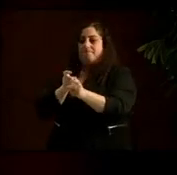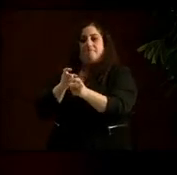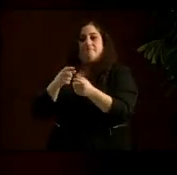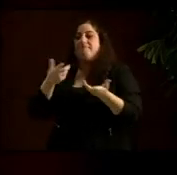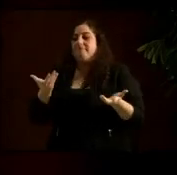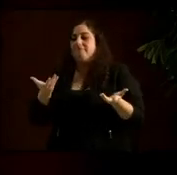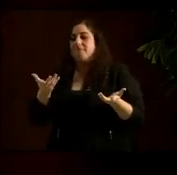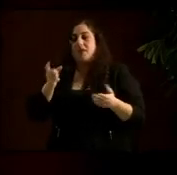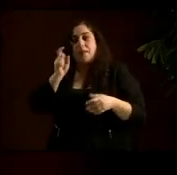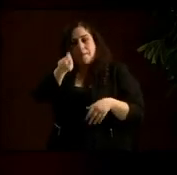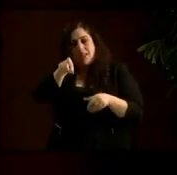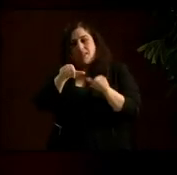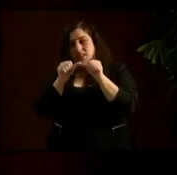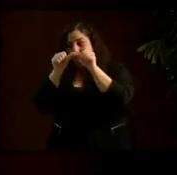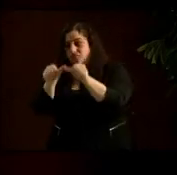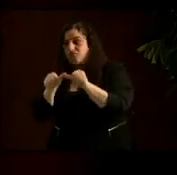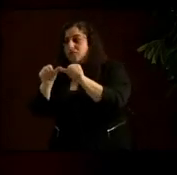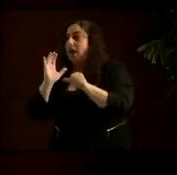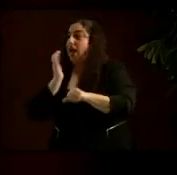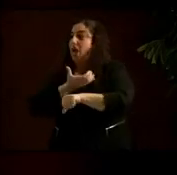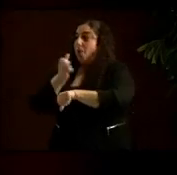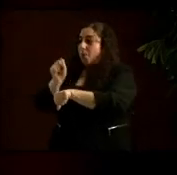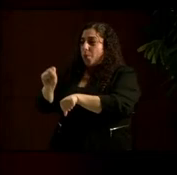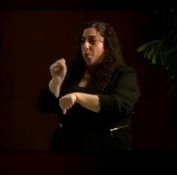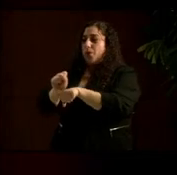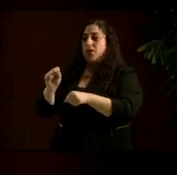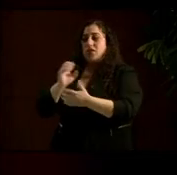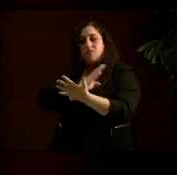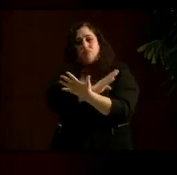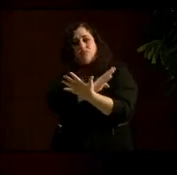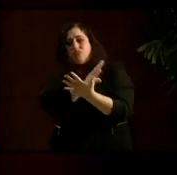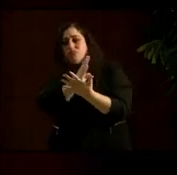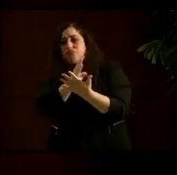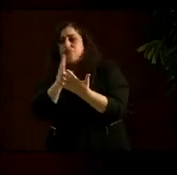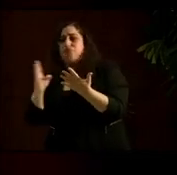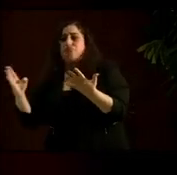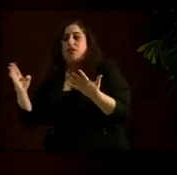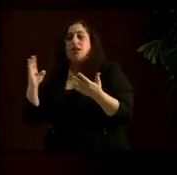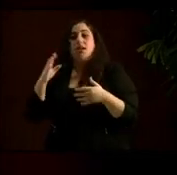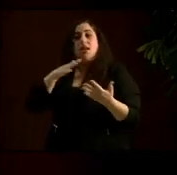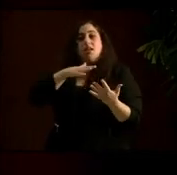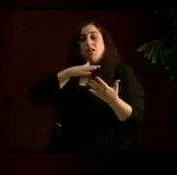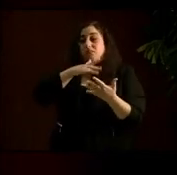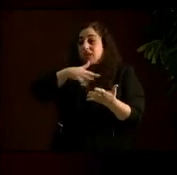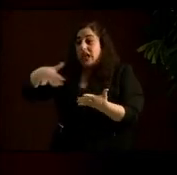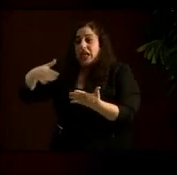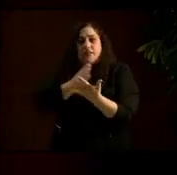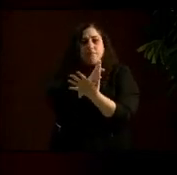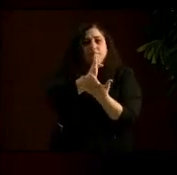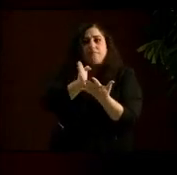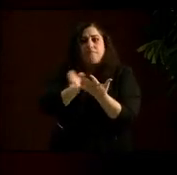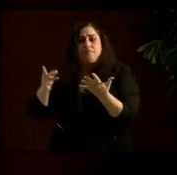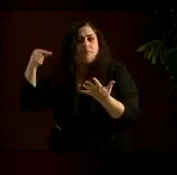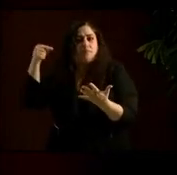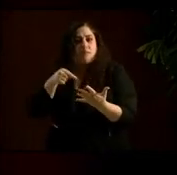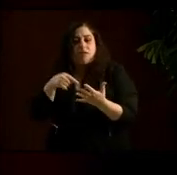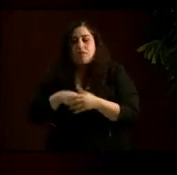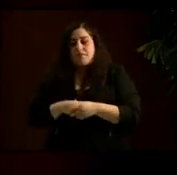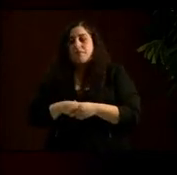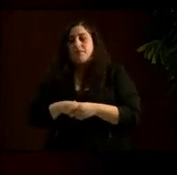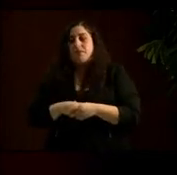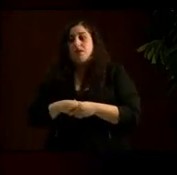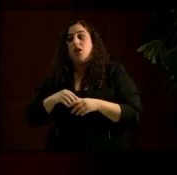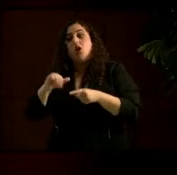borders. We must be transdisciplinary and prepare our students to be transdisciplinary, because today's workforce demands it.